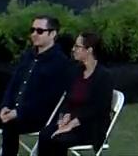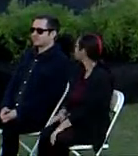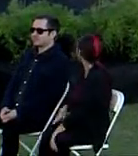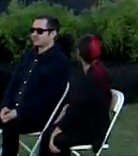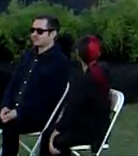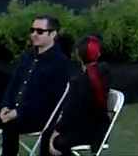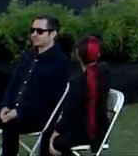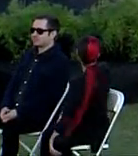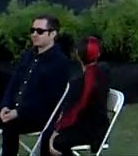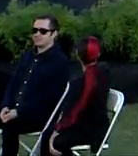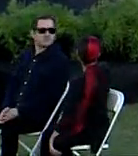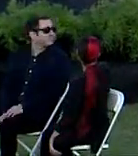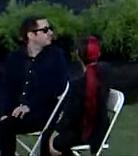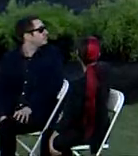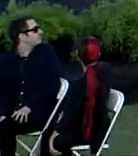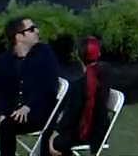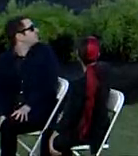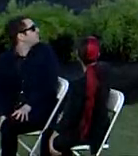Silence.